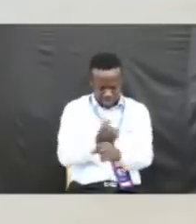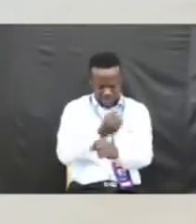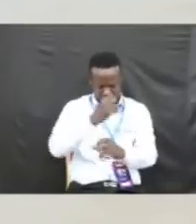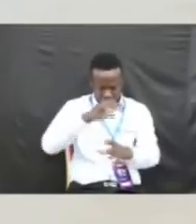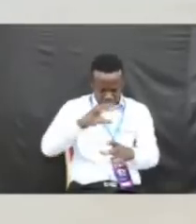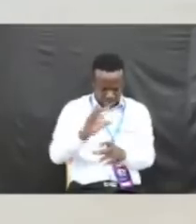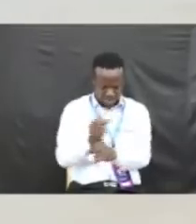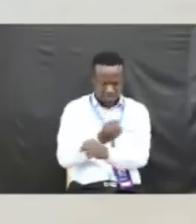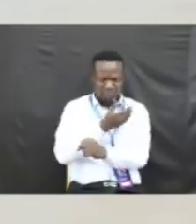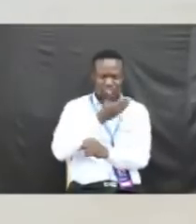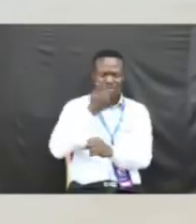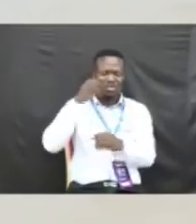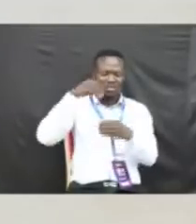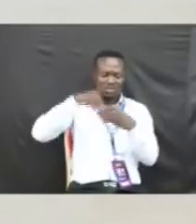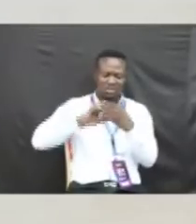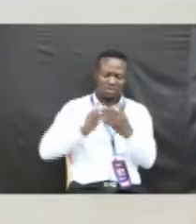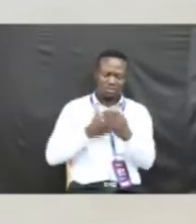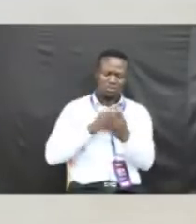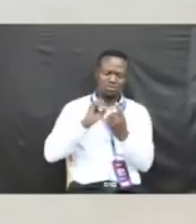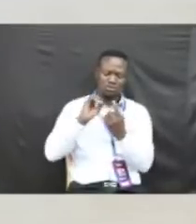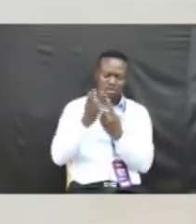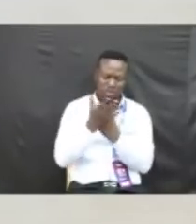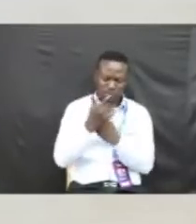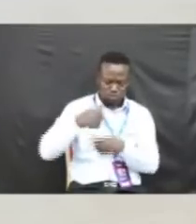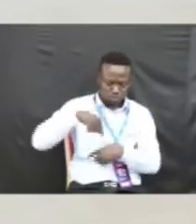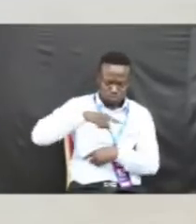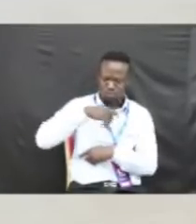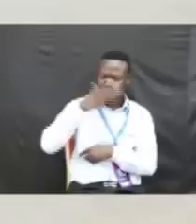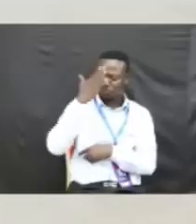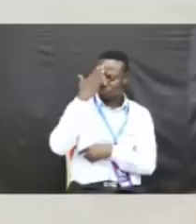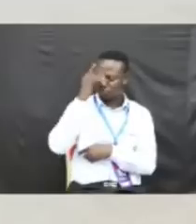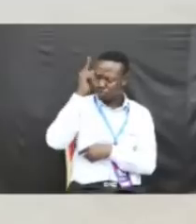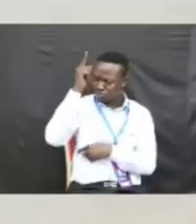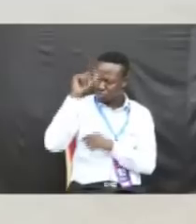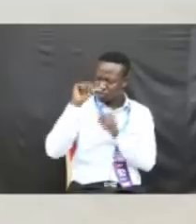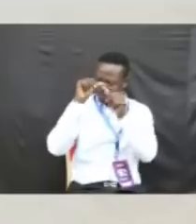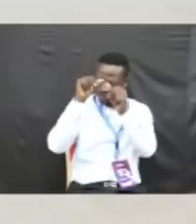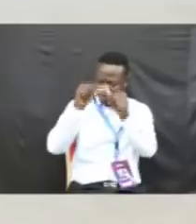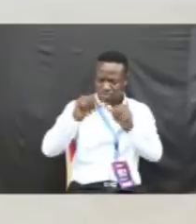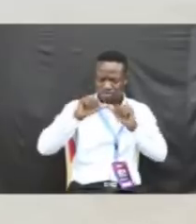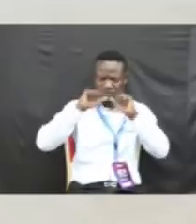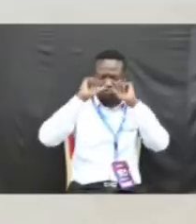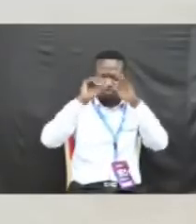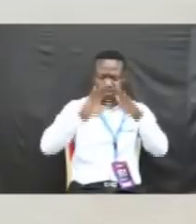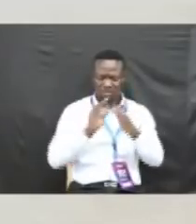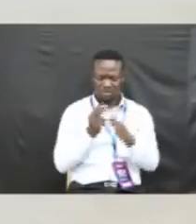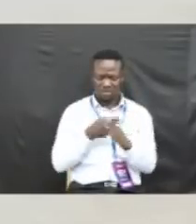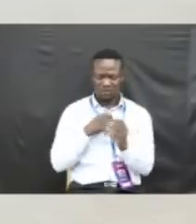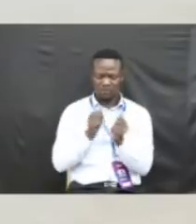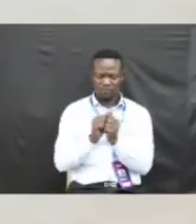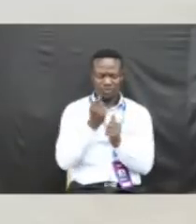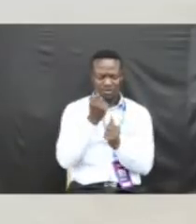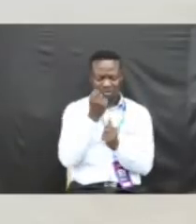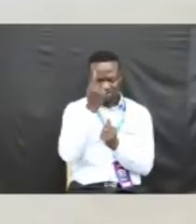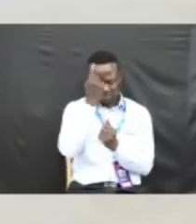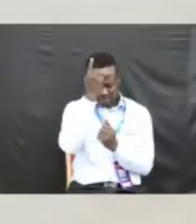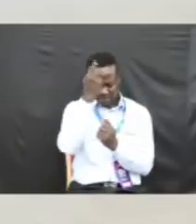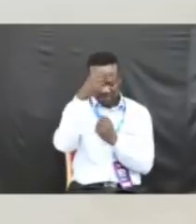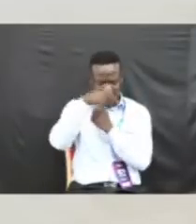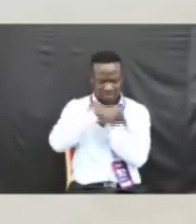in our society. We know that you continue to bless us with understanding.